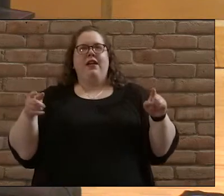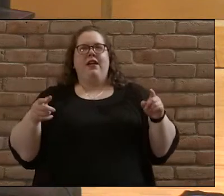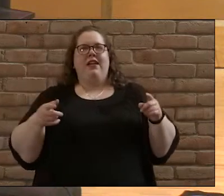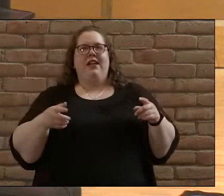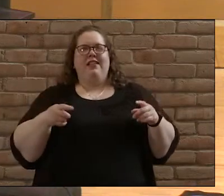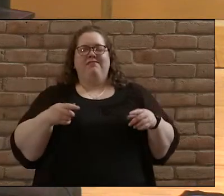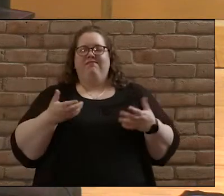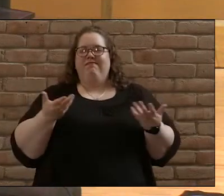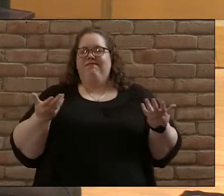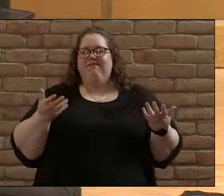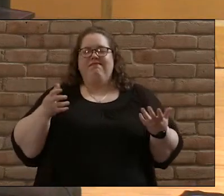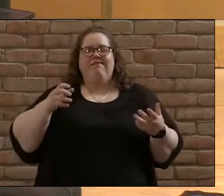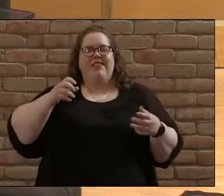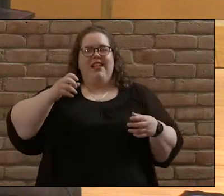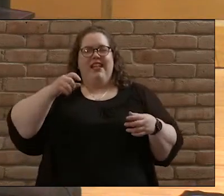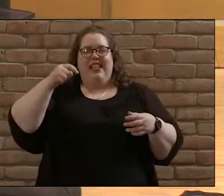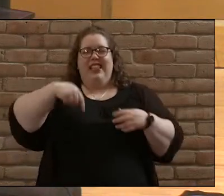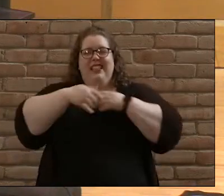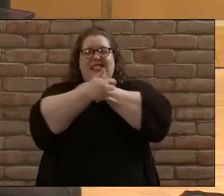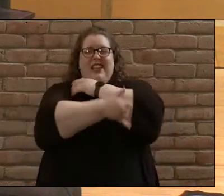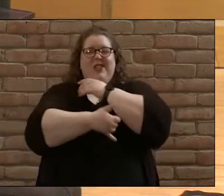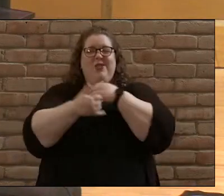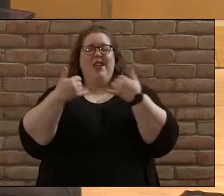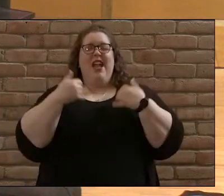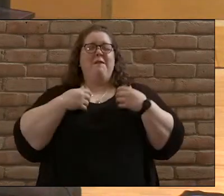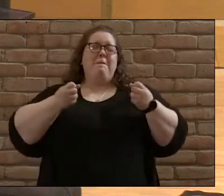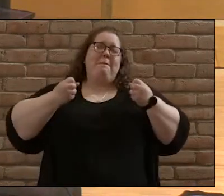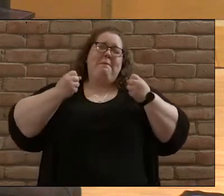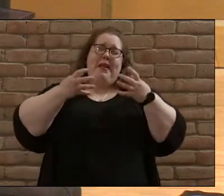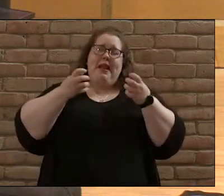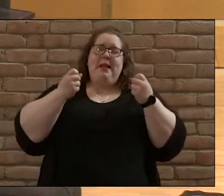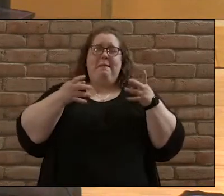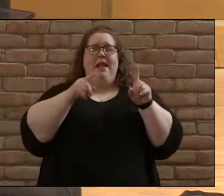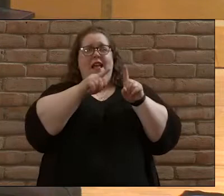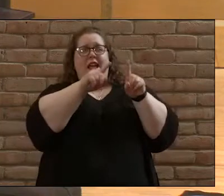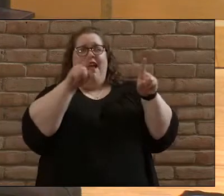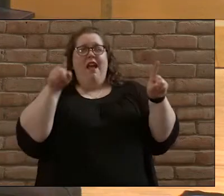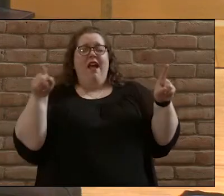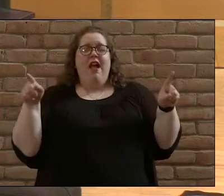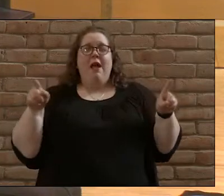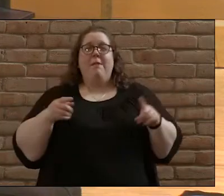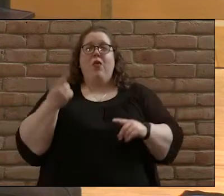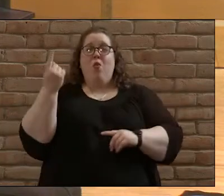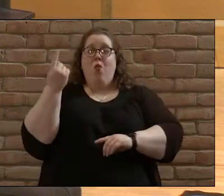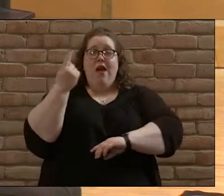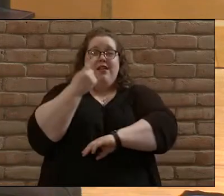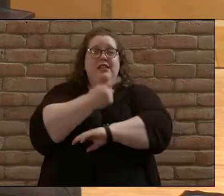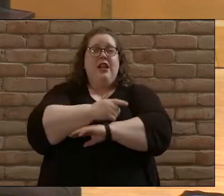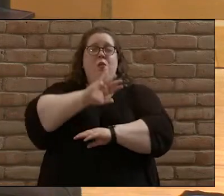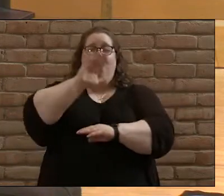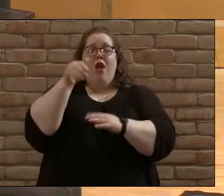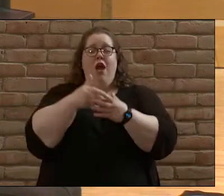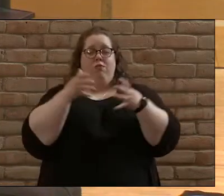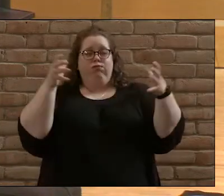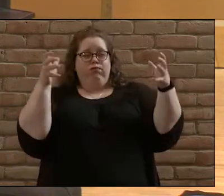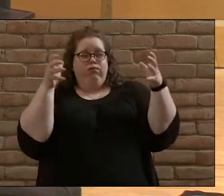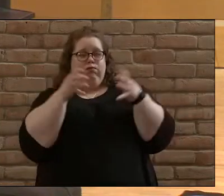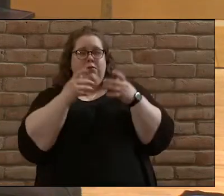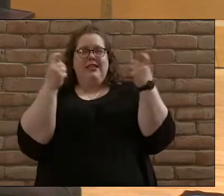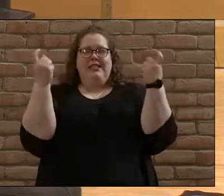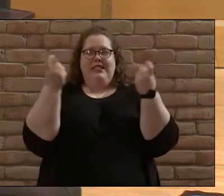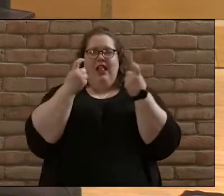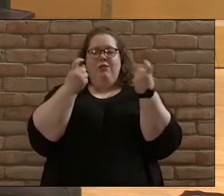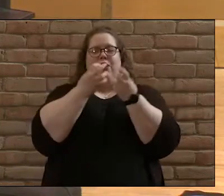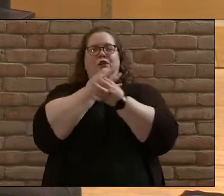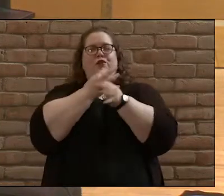them comes together on a day like today, on the 4th of July, to celebrate our freedom in a really similar